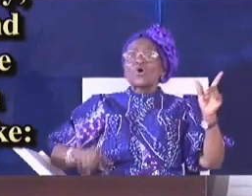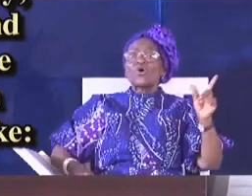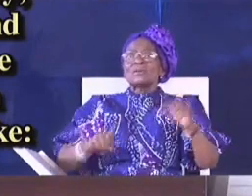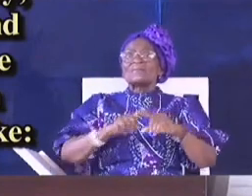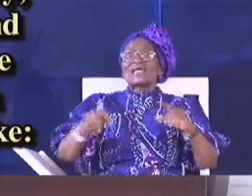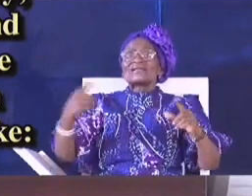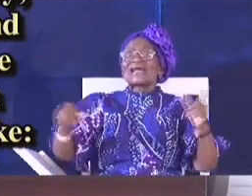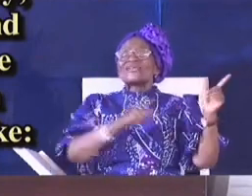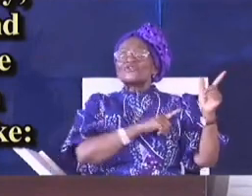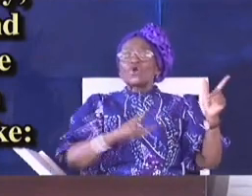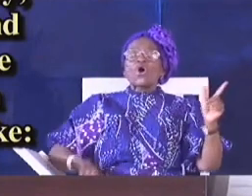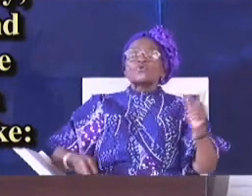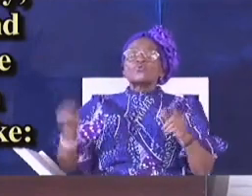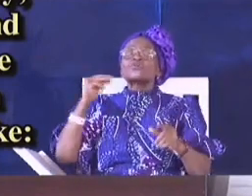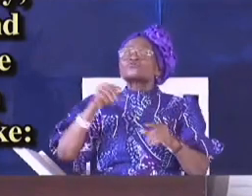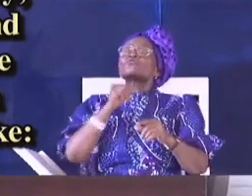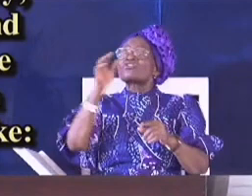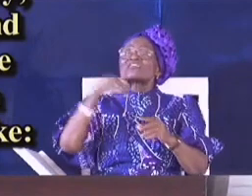Lord was not in the wind.